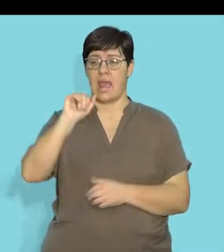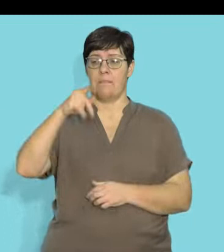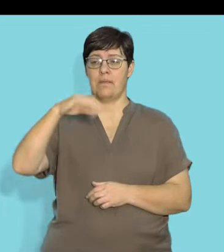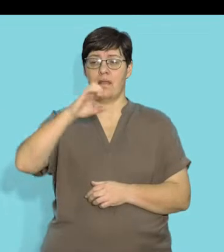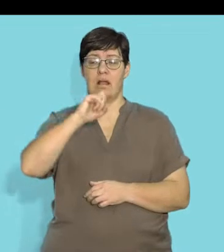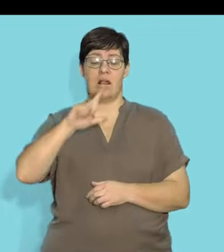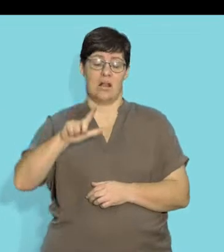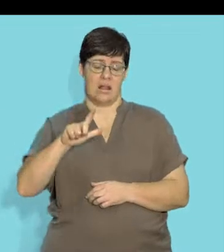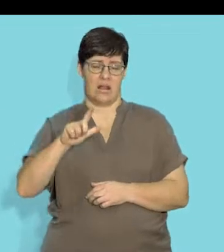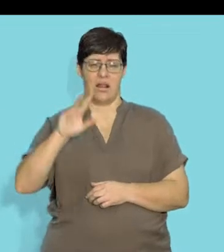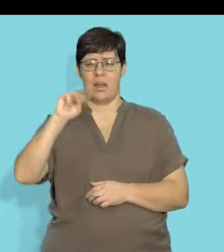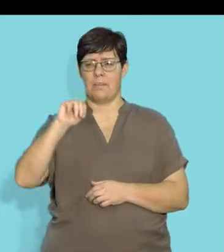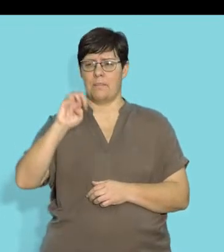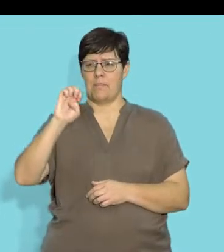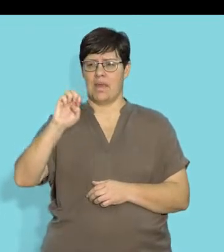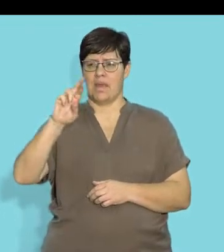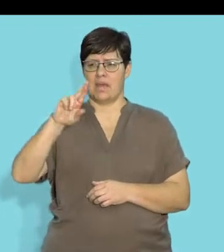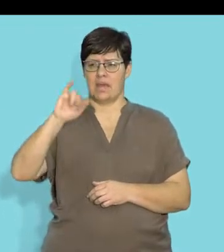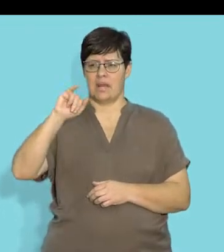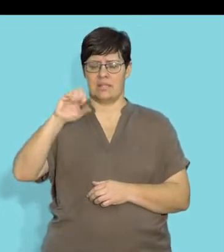meristem.